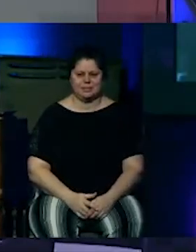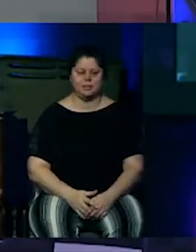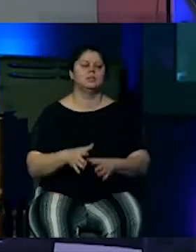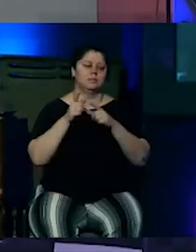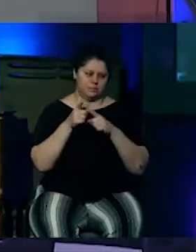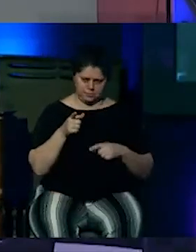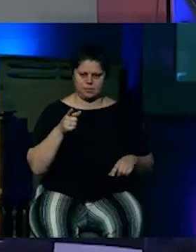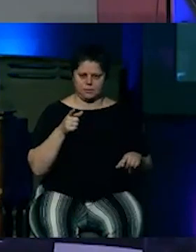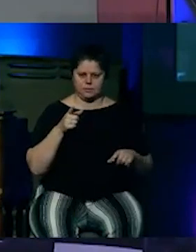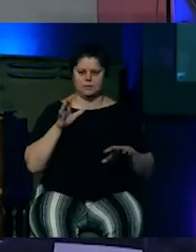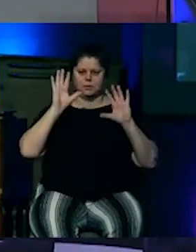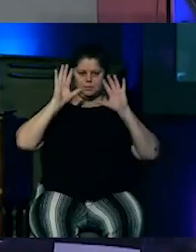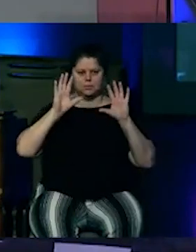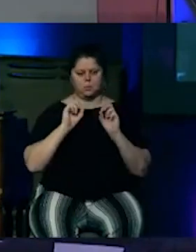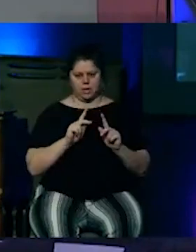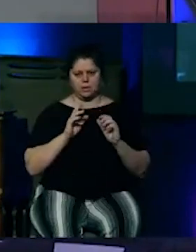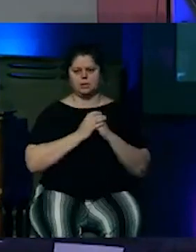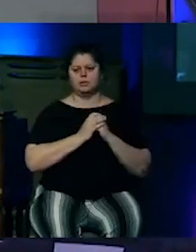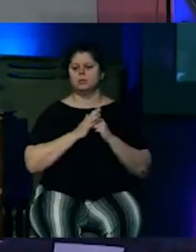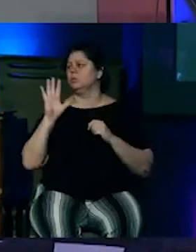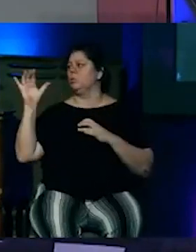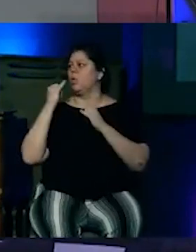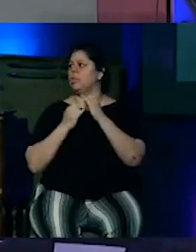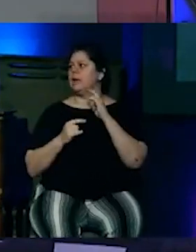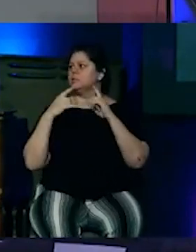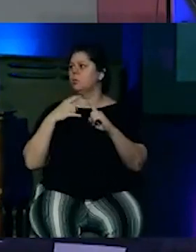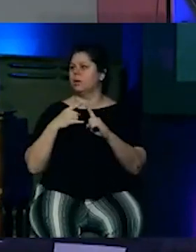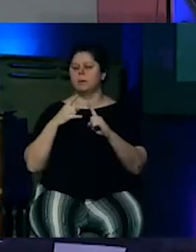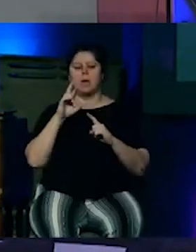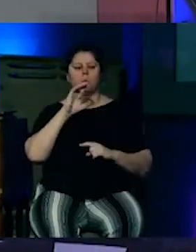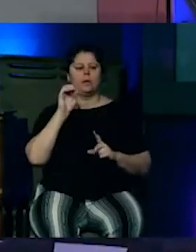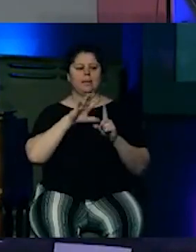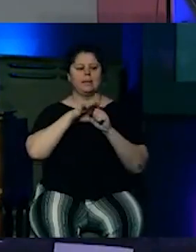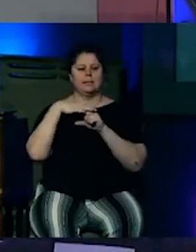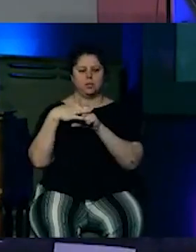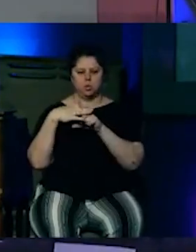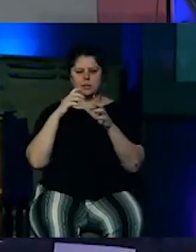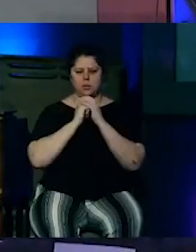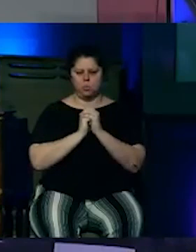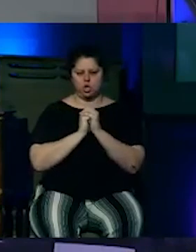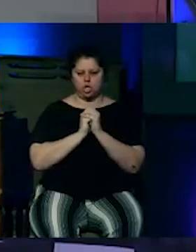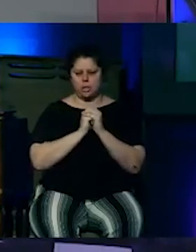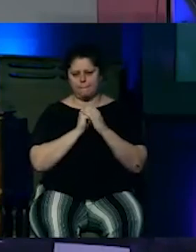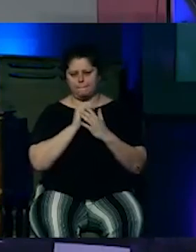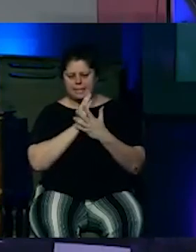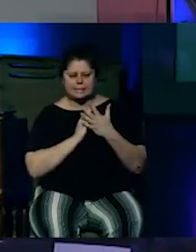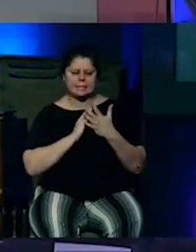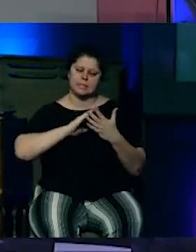Hi. Okay, they'll turn it on. At your last point of recontextualizing worship pieces,